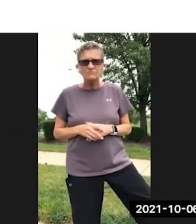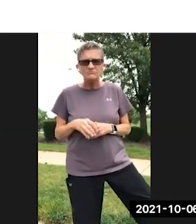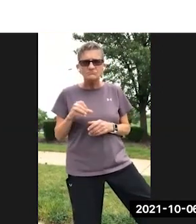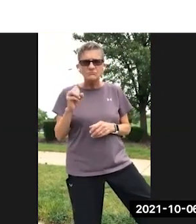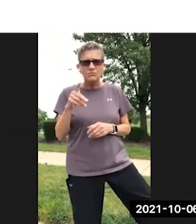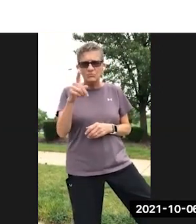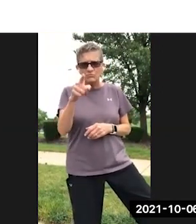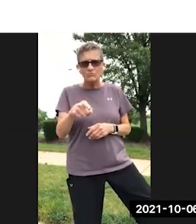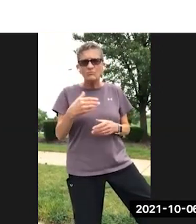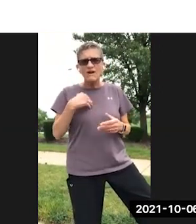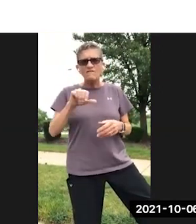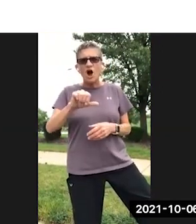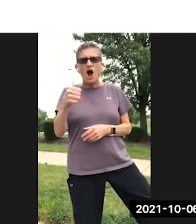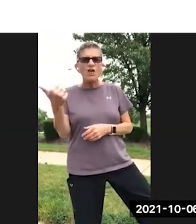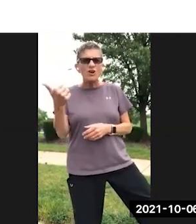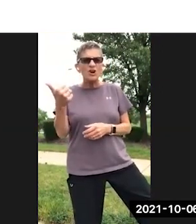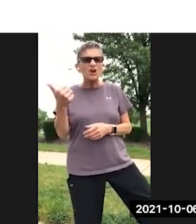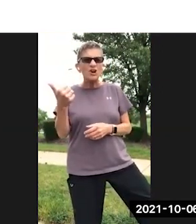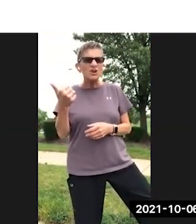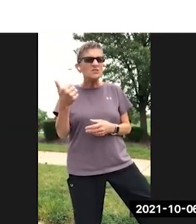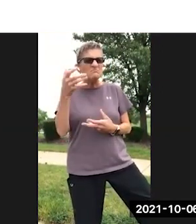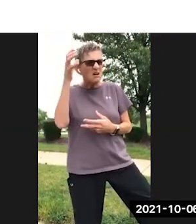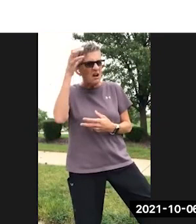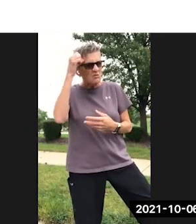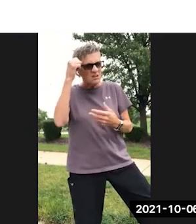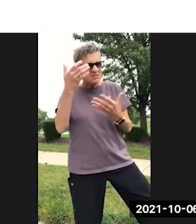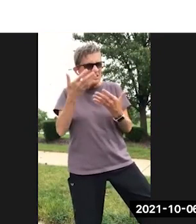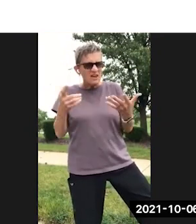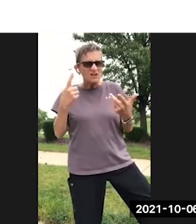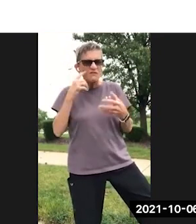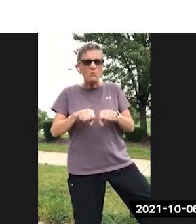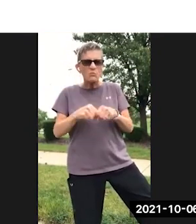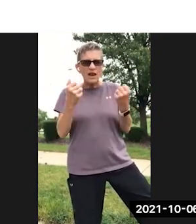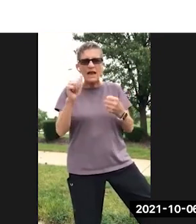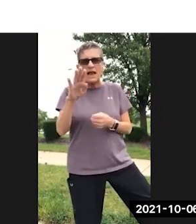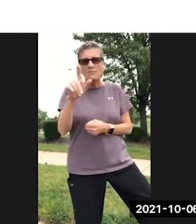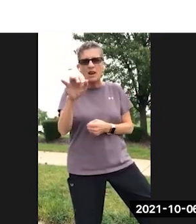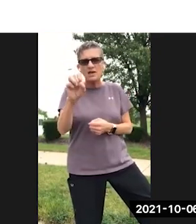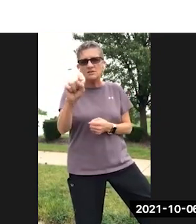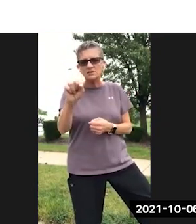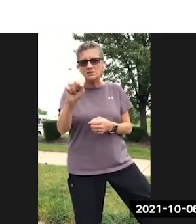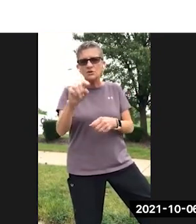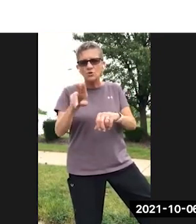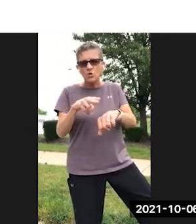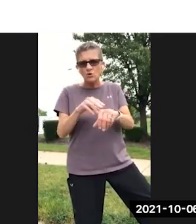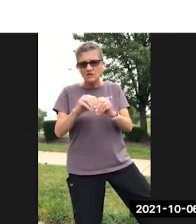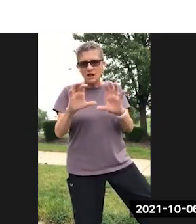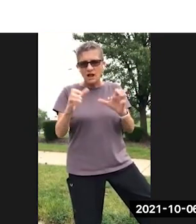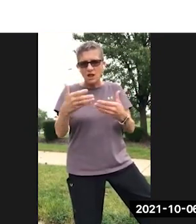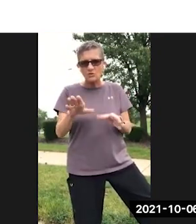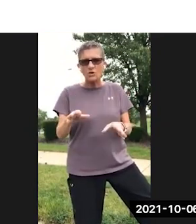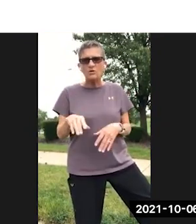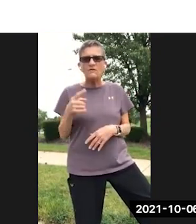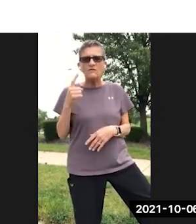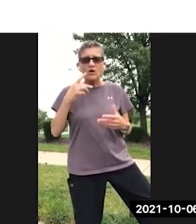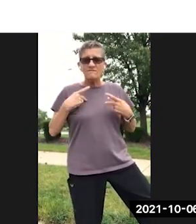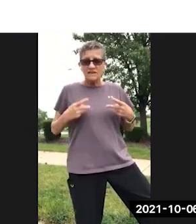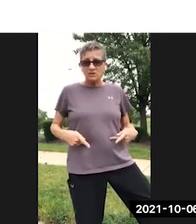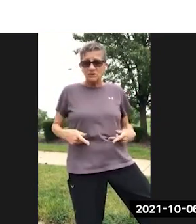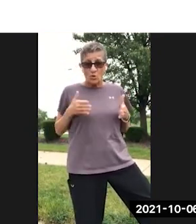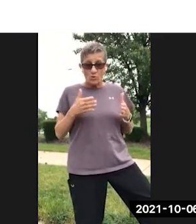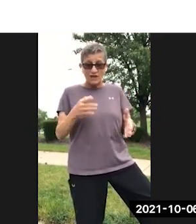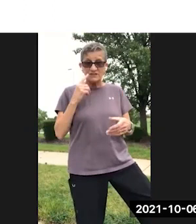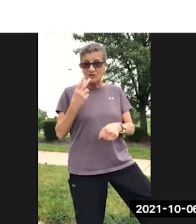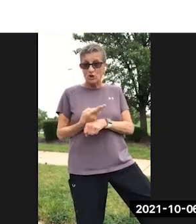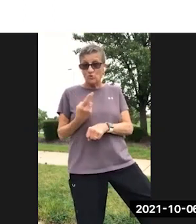some other practical examples of breaking ableist norms in our classroom. So for physical ways of occupying this